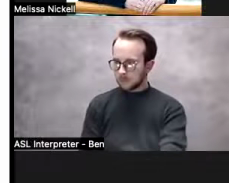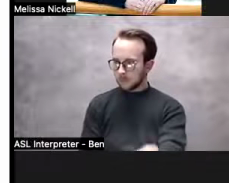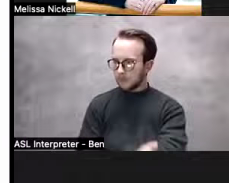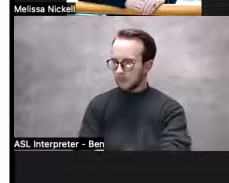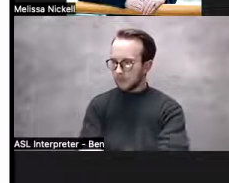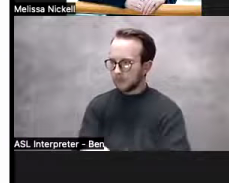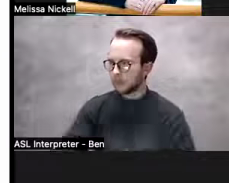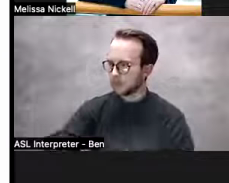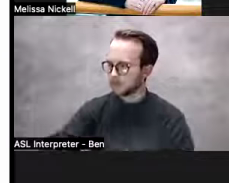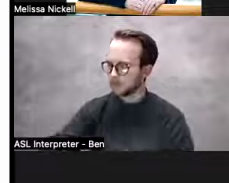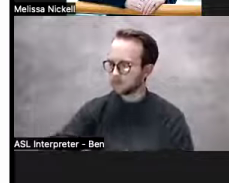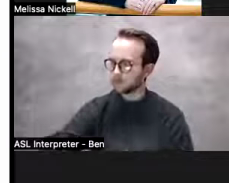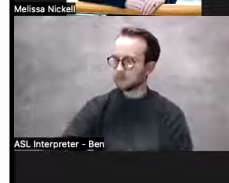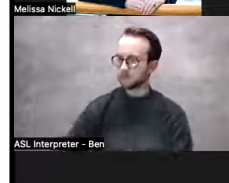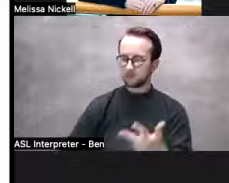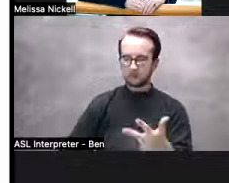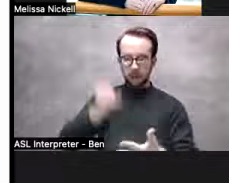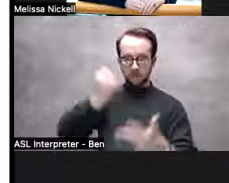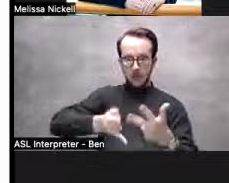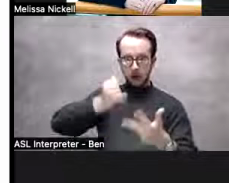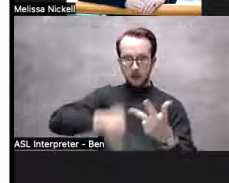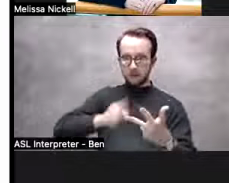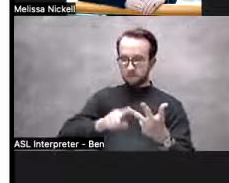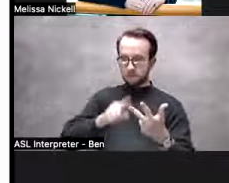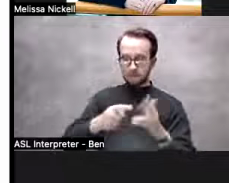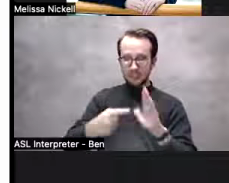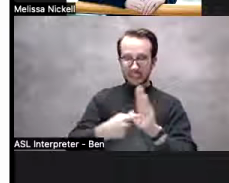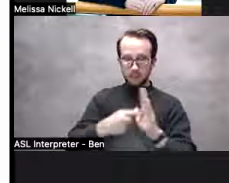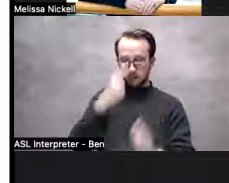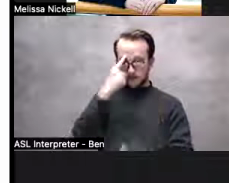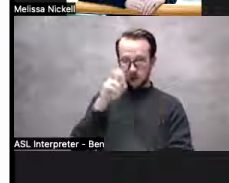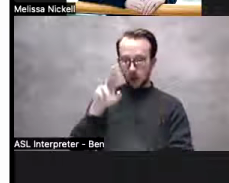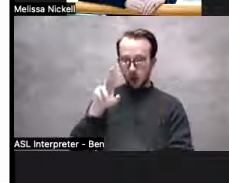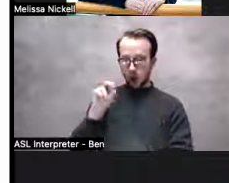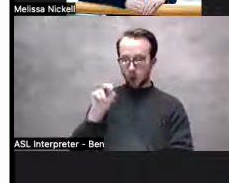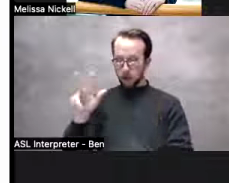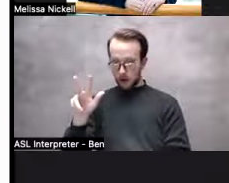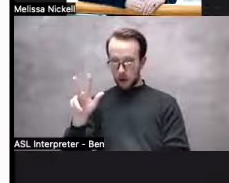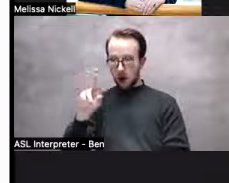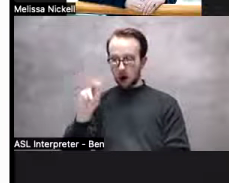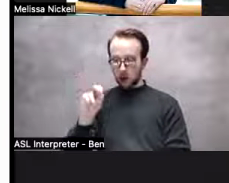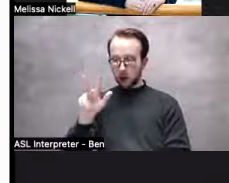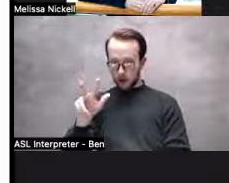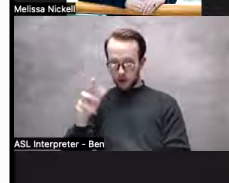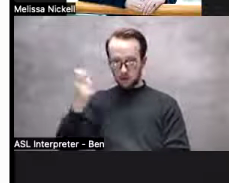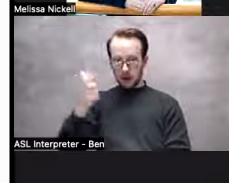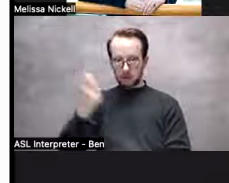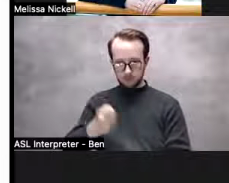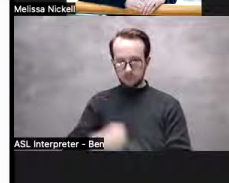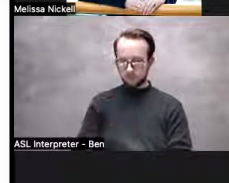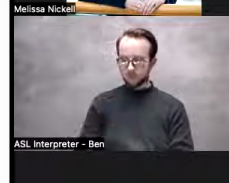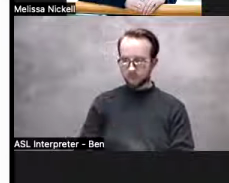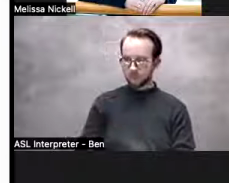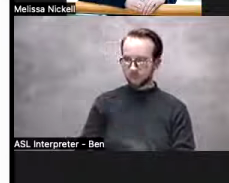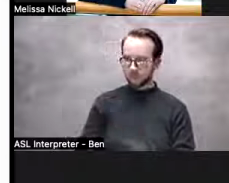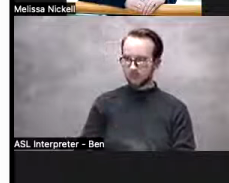And finally, this is an example of a R03 grant from